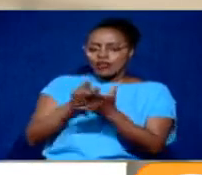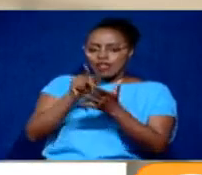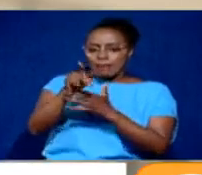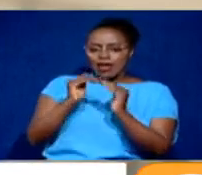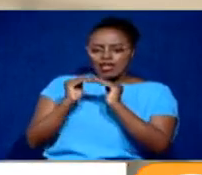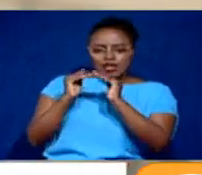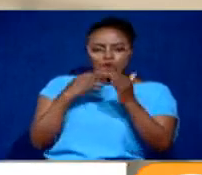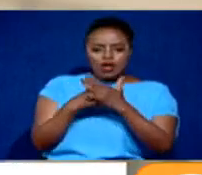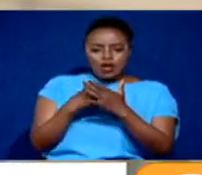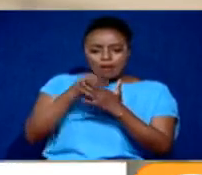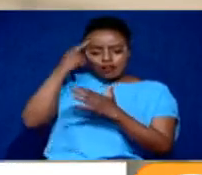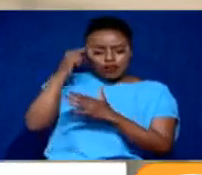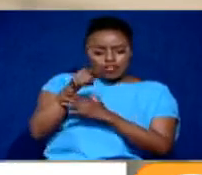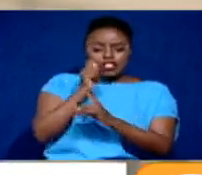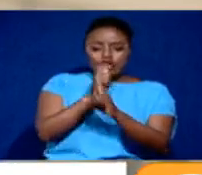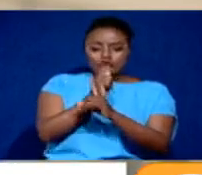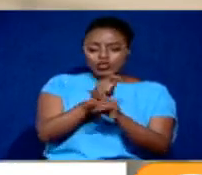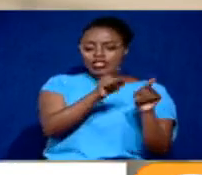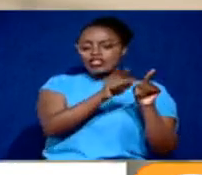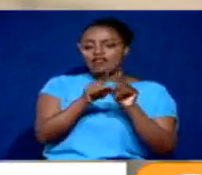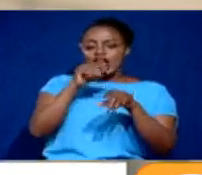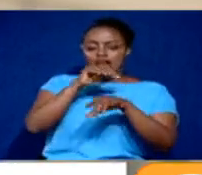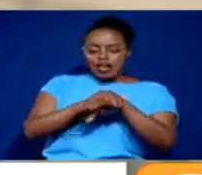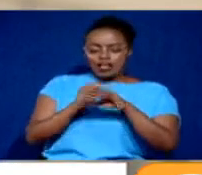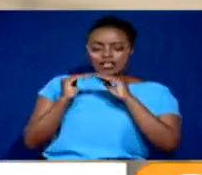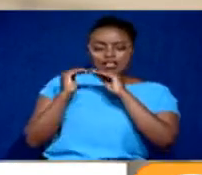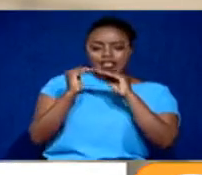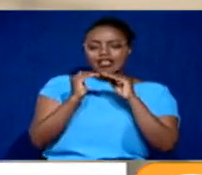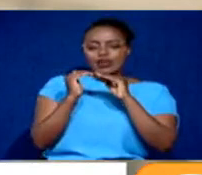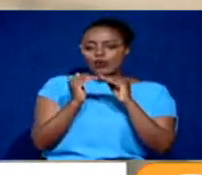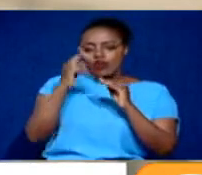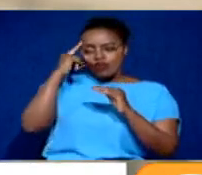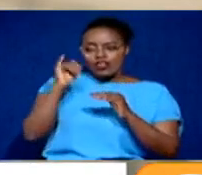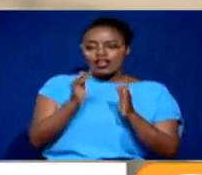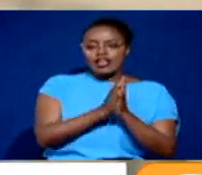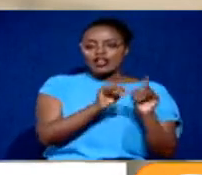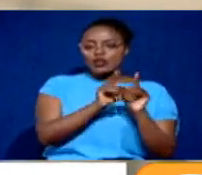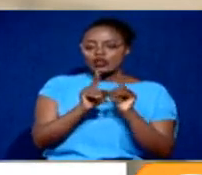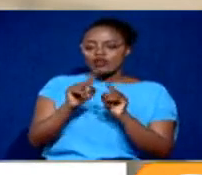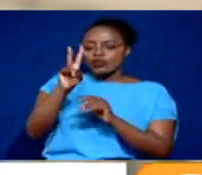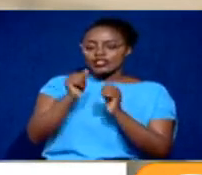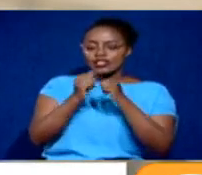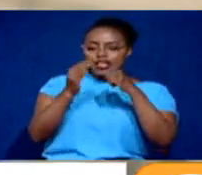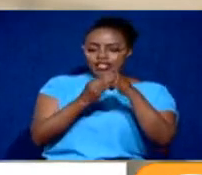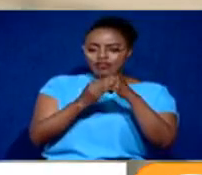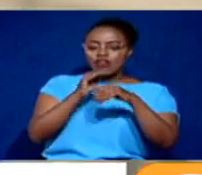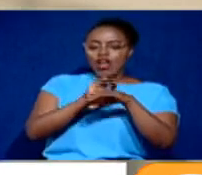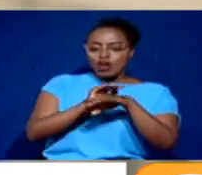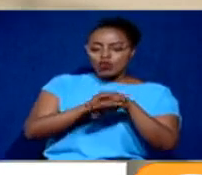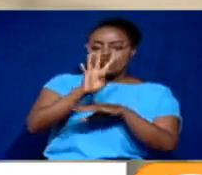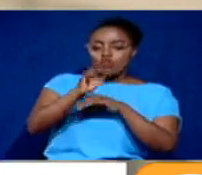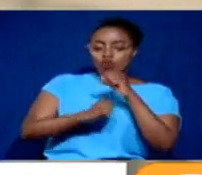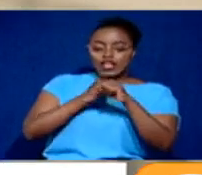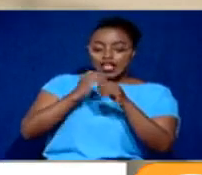an equal amount for the equipment despite not getting an equal number of medical kits. By 2019, a good 4 years